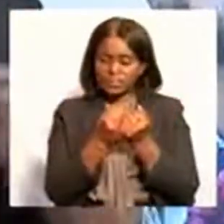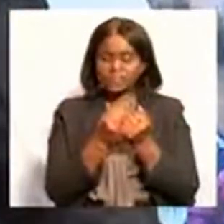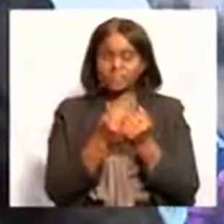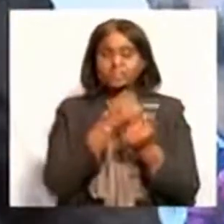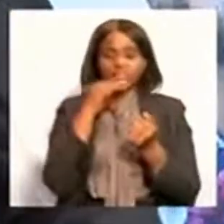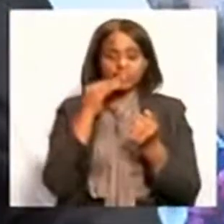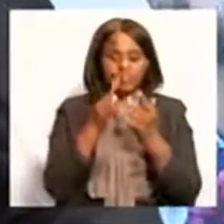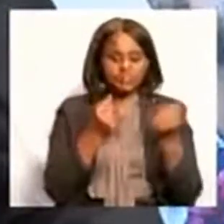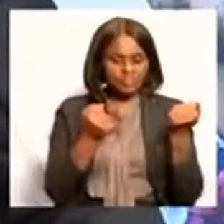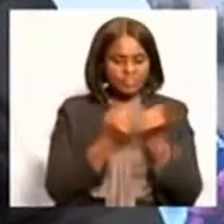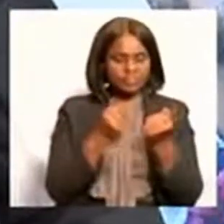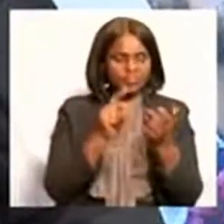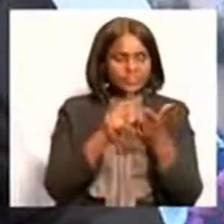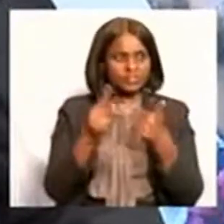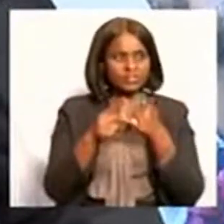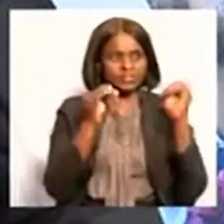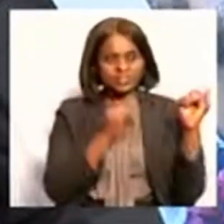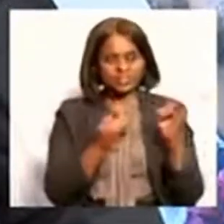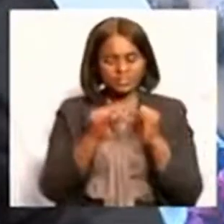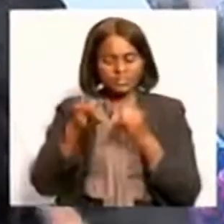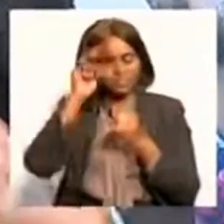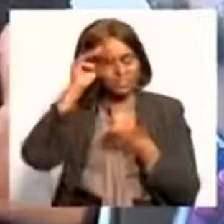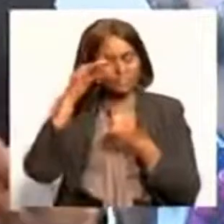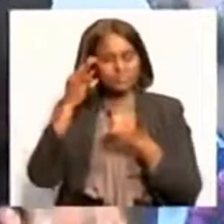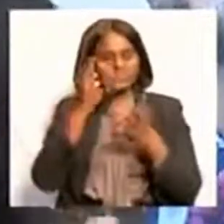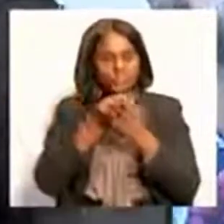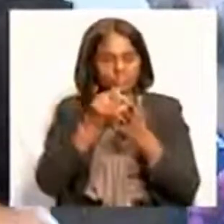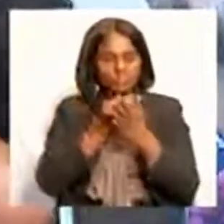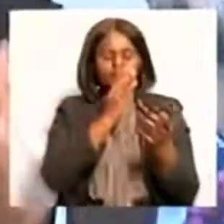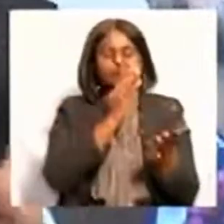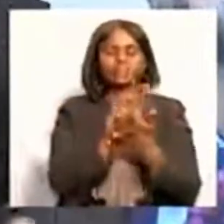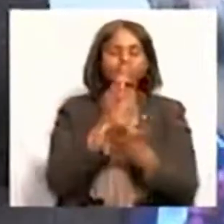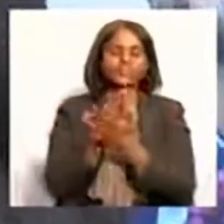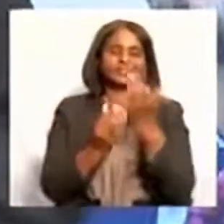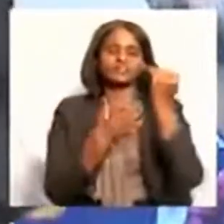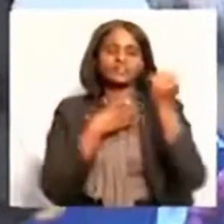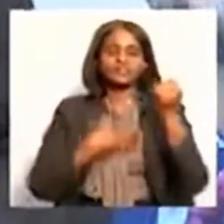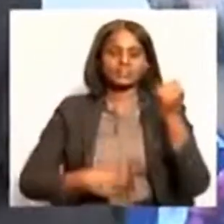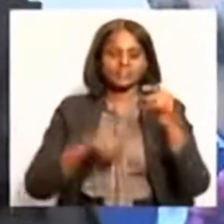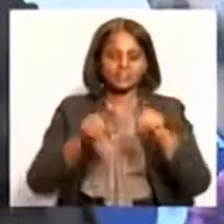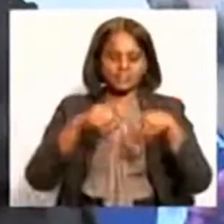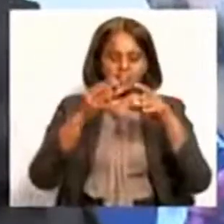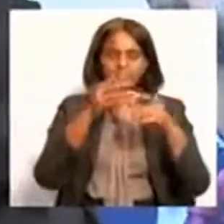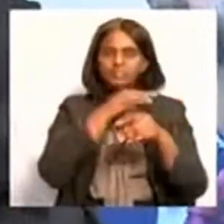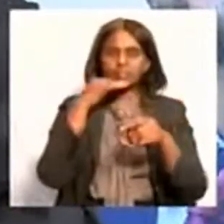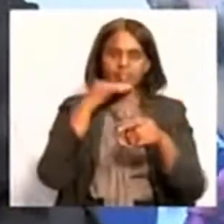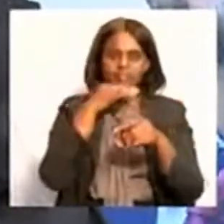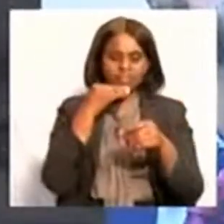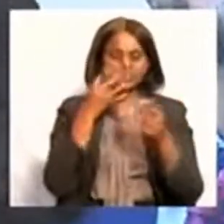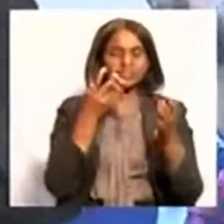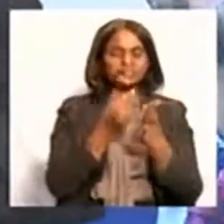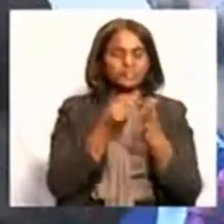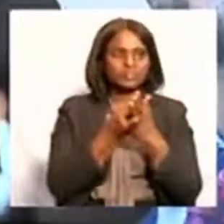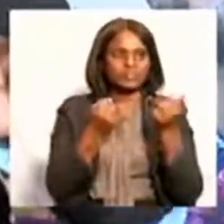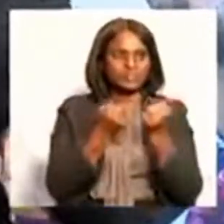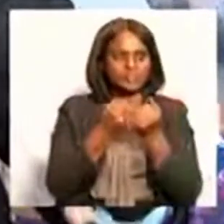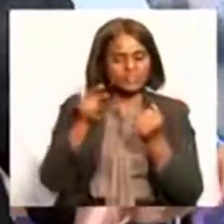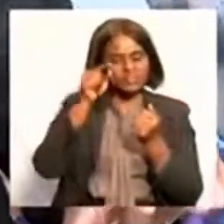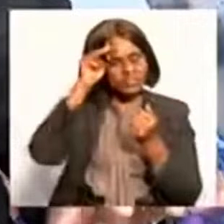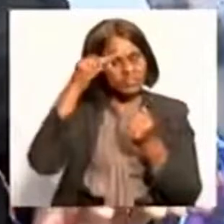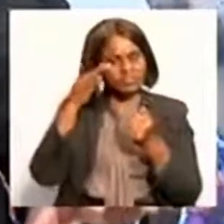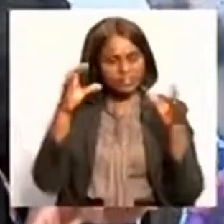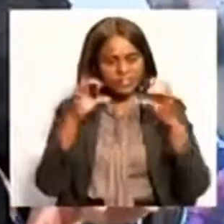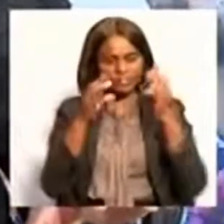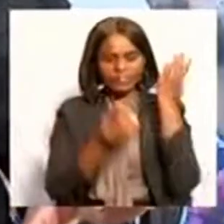Program, implemented by the Ministry of Agriculture to alleviate poverty by provision of farm inputs. The Ministry of